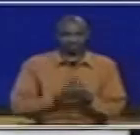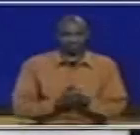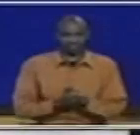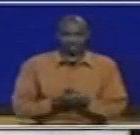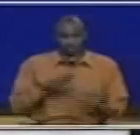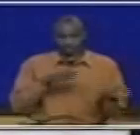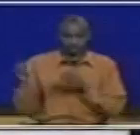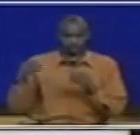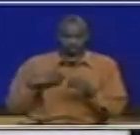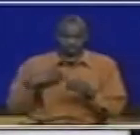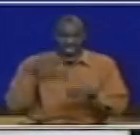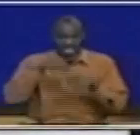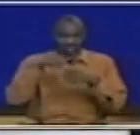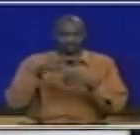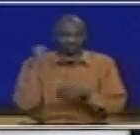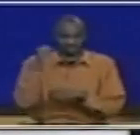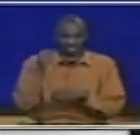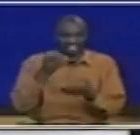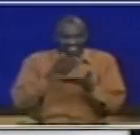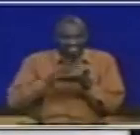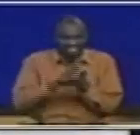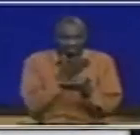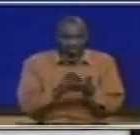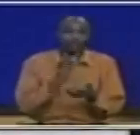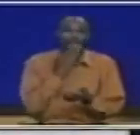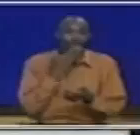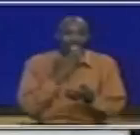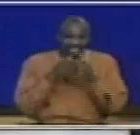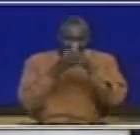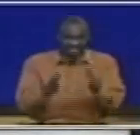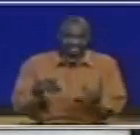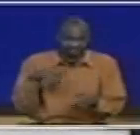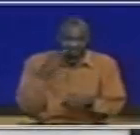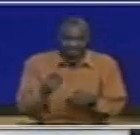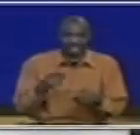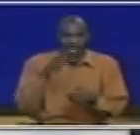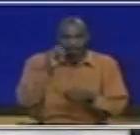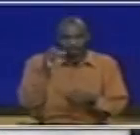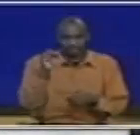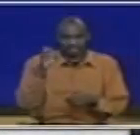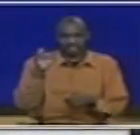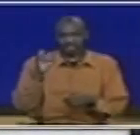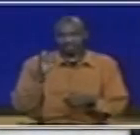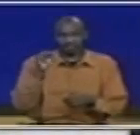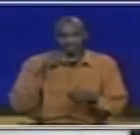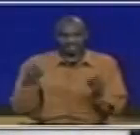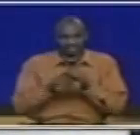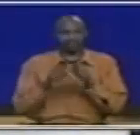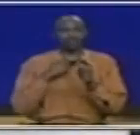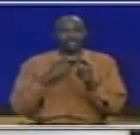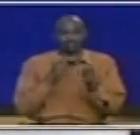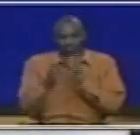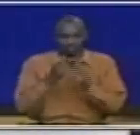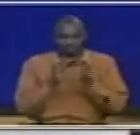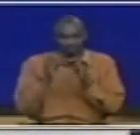Let's go to some by-election politics now. And a section of Luhya leaders have thrown their weight behind Moses Wetangula in the contest for the Bungoma